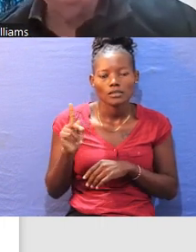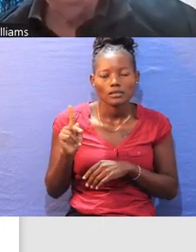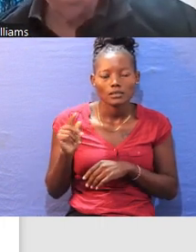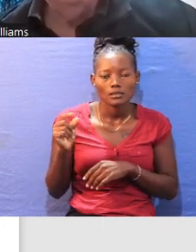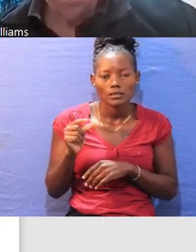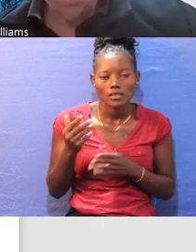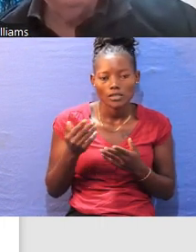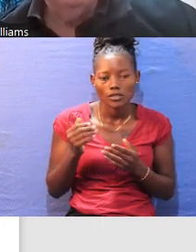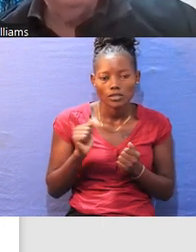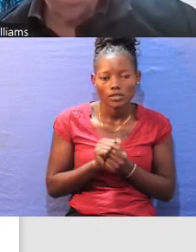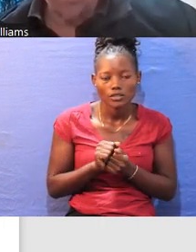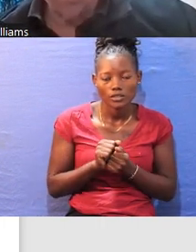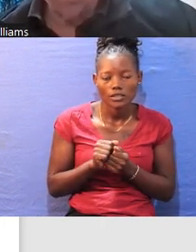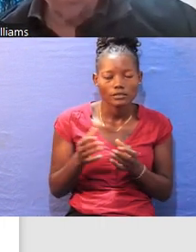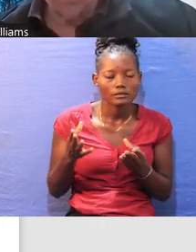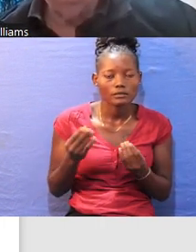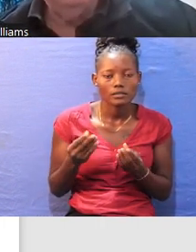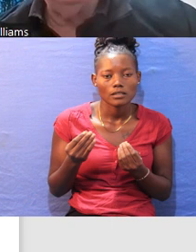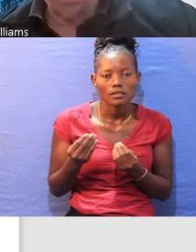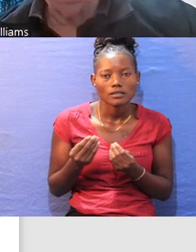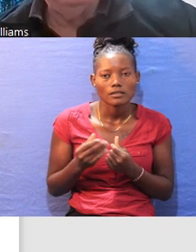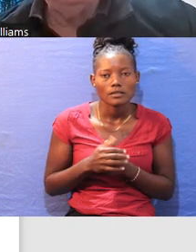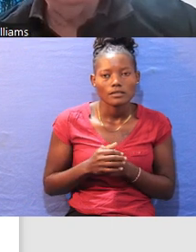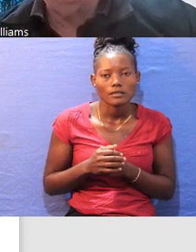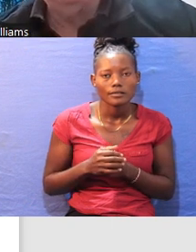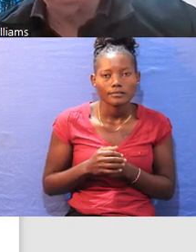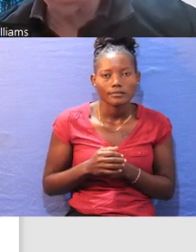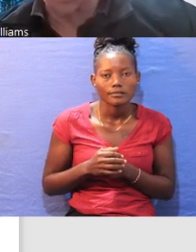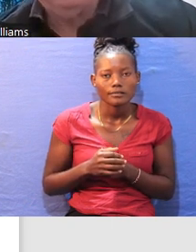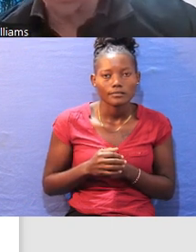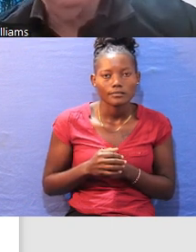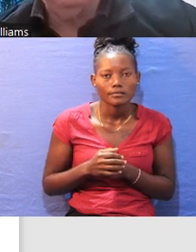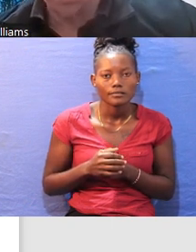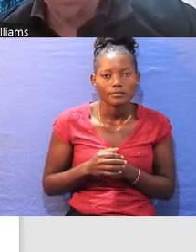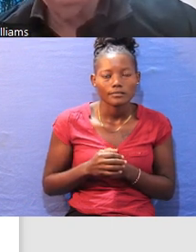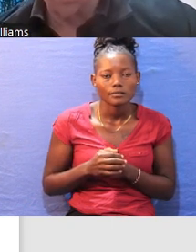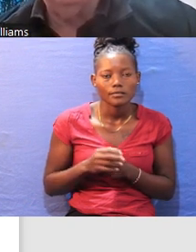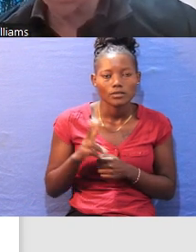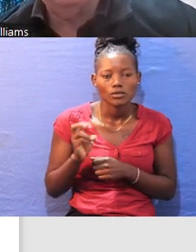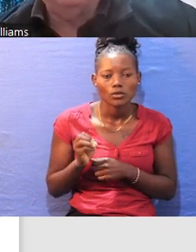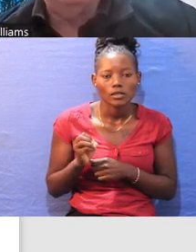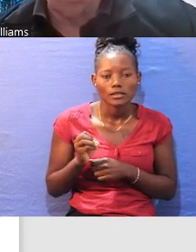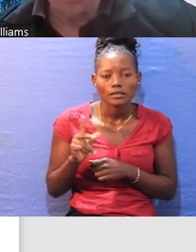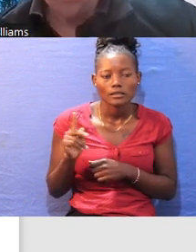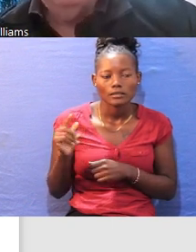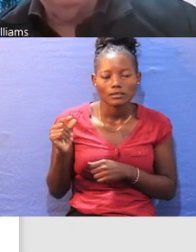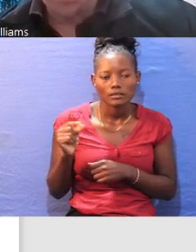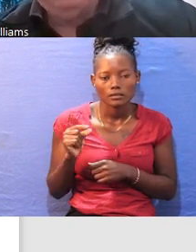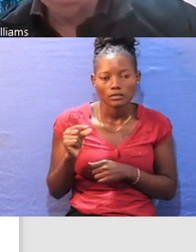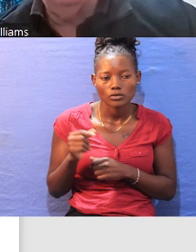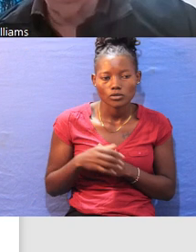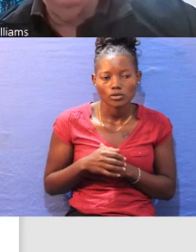easy. I don't know if I said 10 or 20. They'd hold a 20-kilo plate. I don't know which I said, but